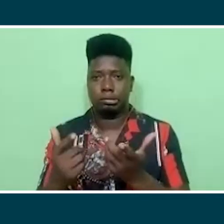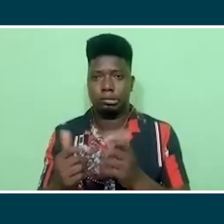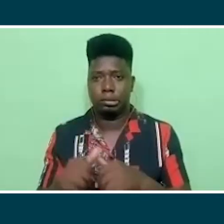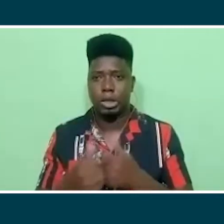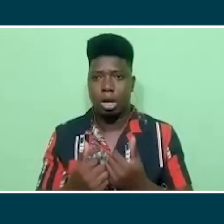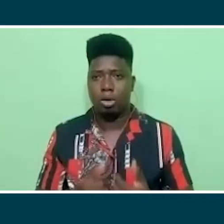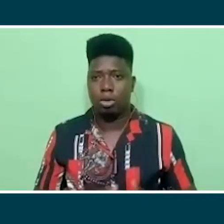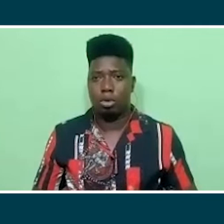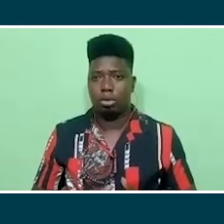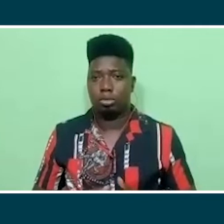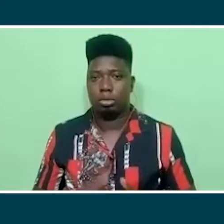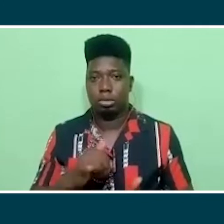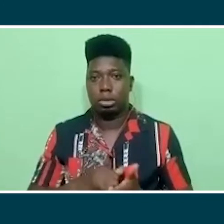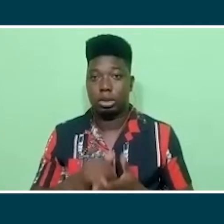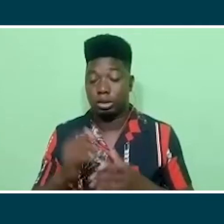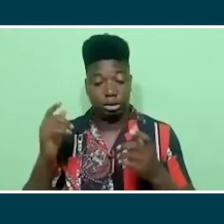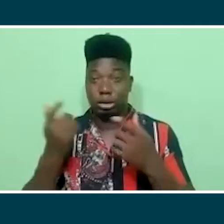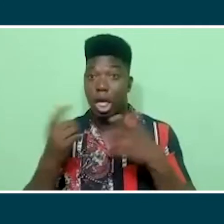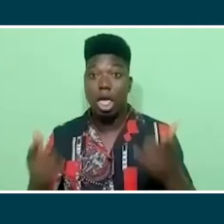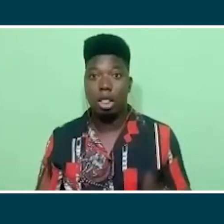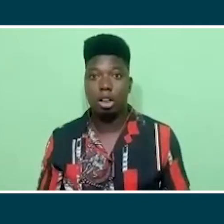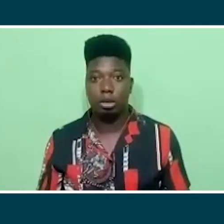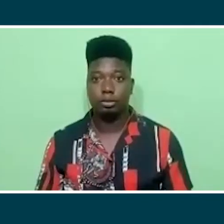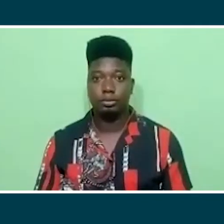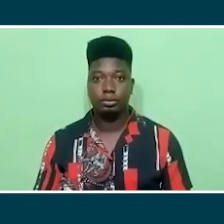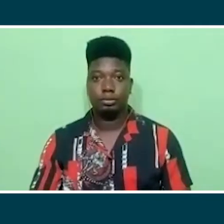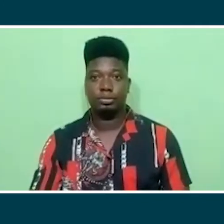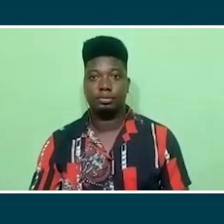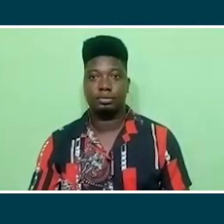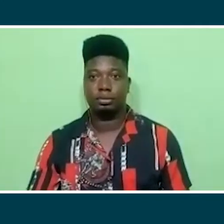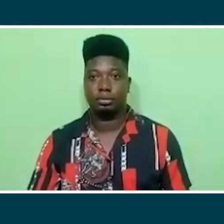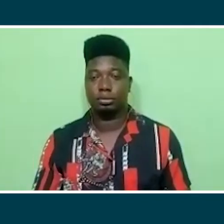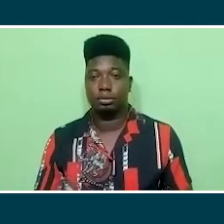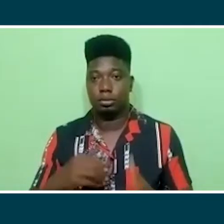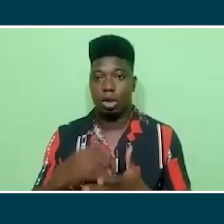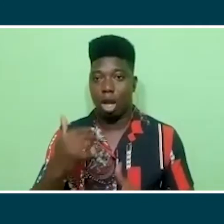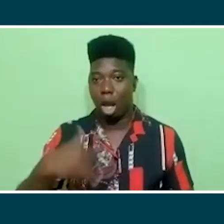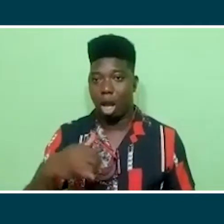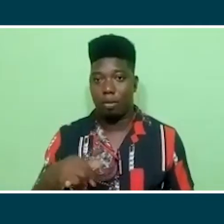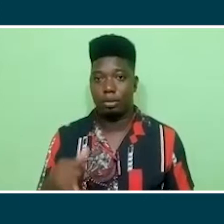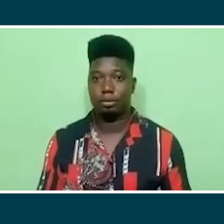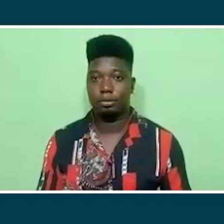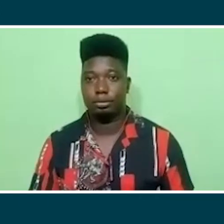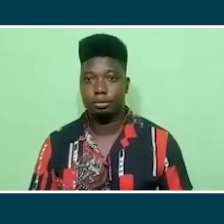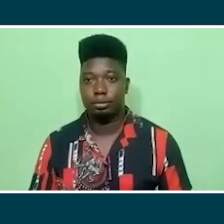great. But then in comics specifically, there are like the obvious